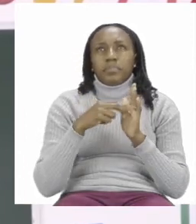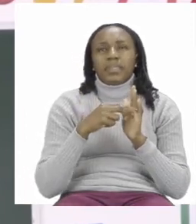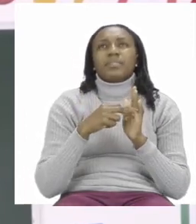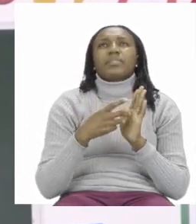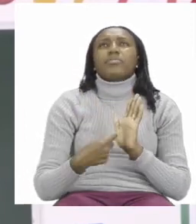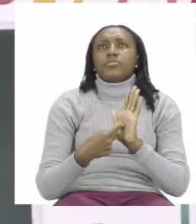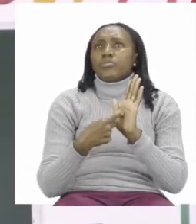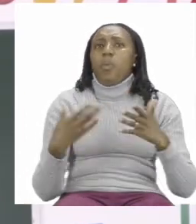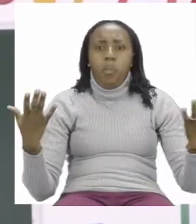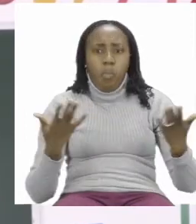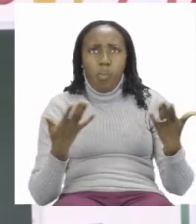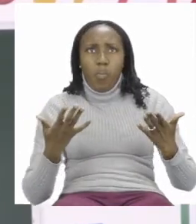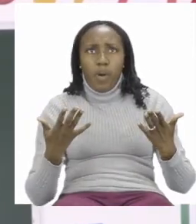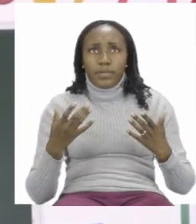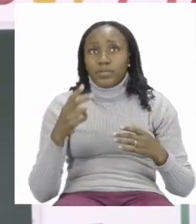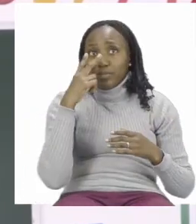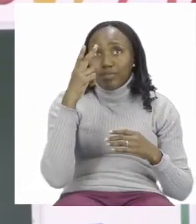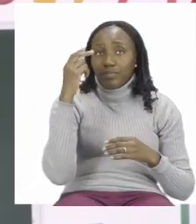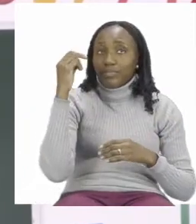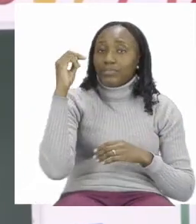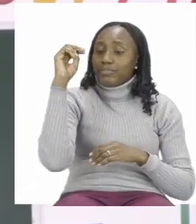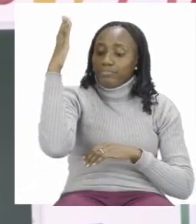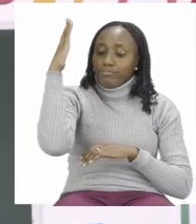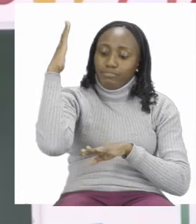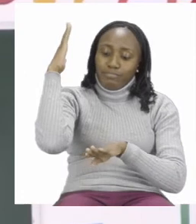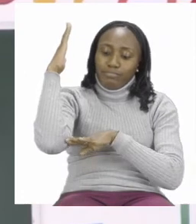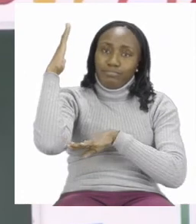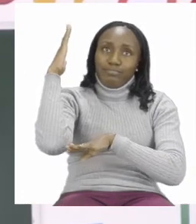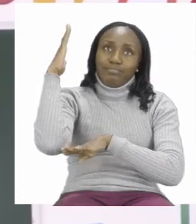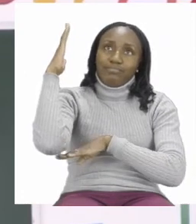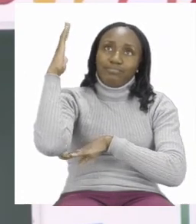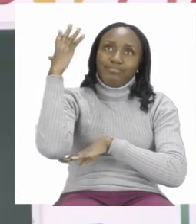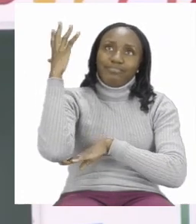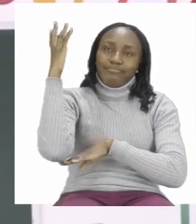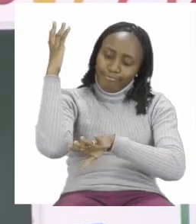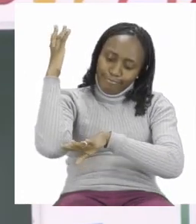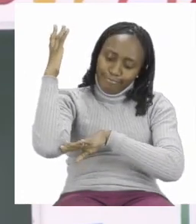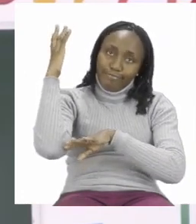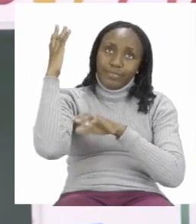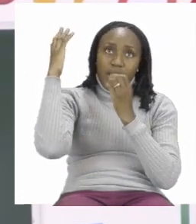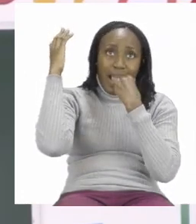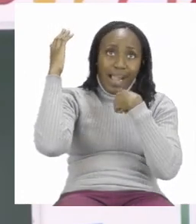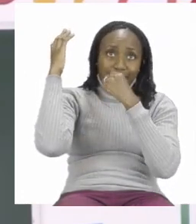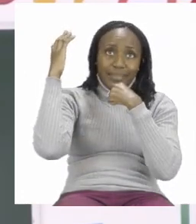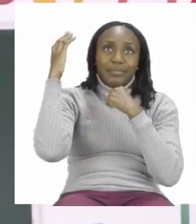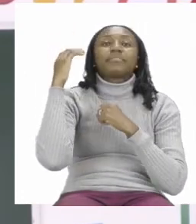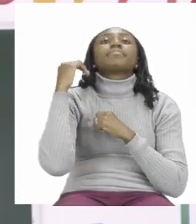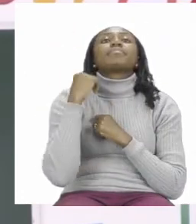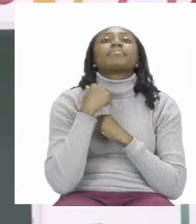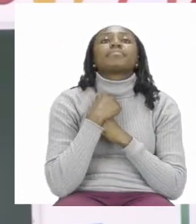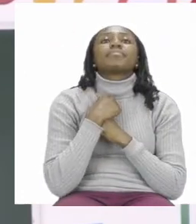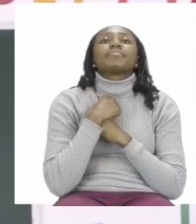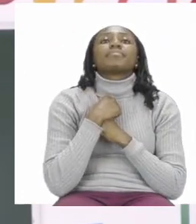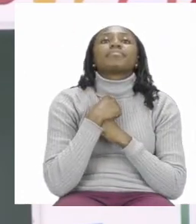tree, that means I will draw my apple right here. And that also